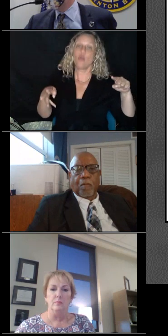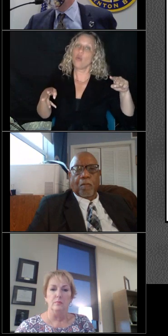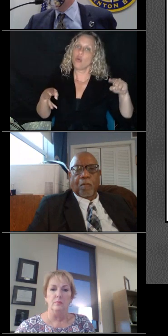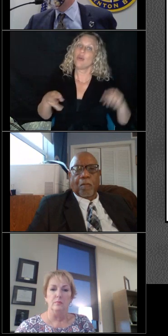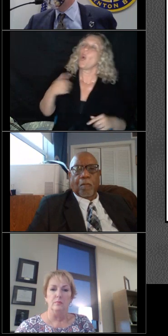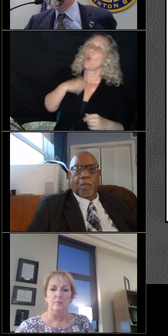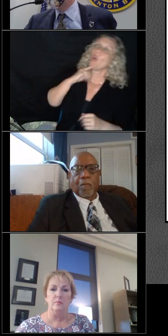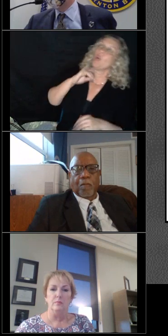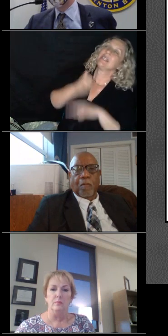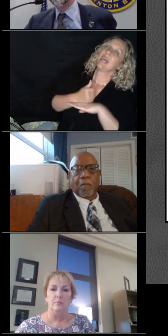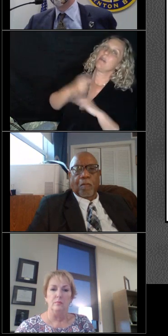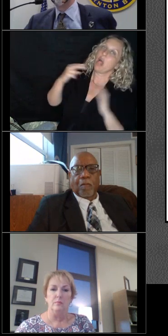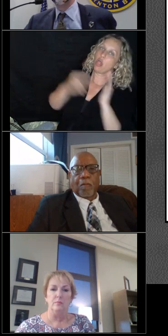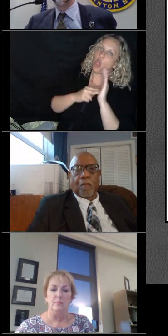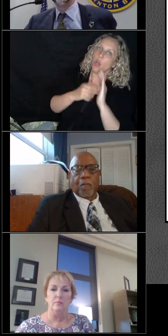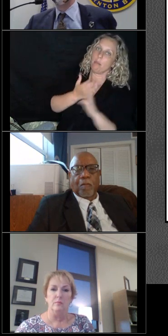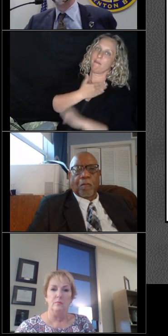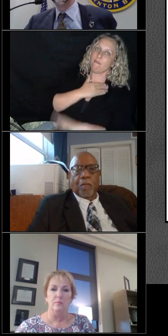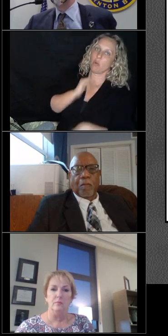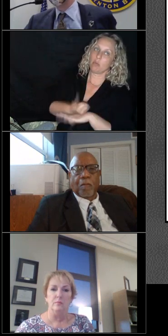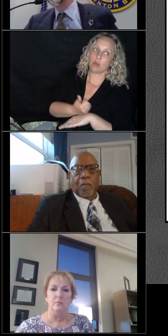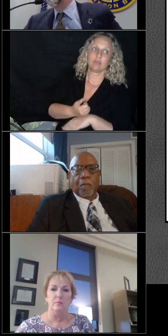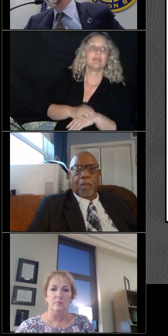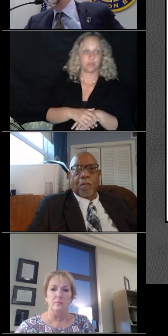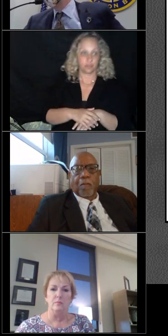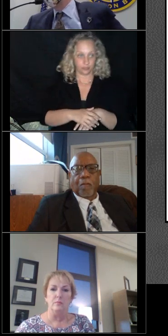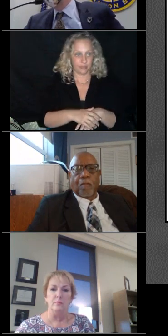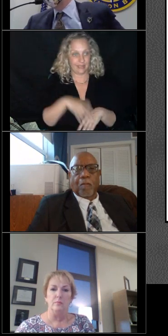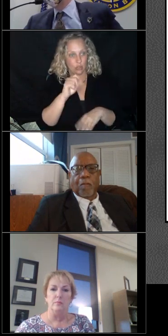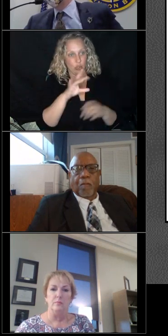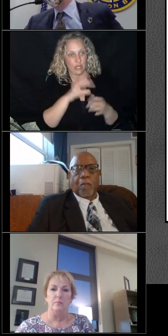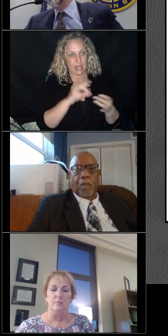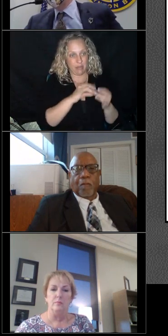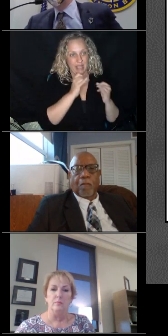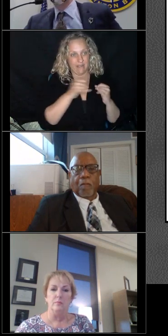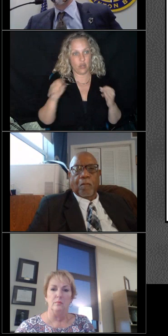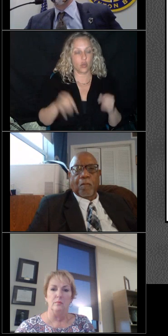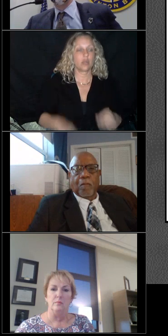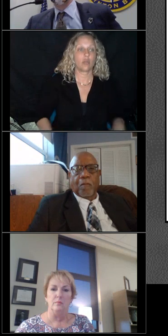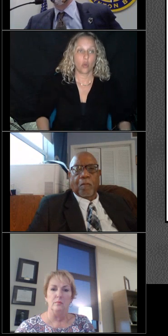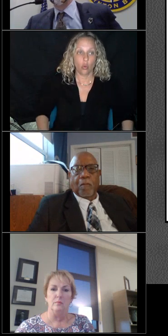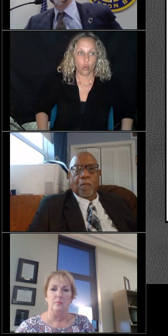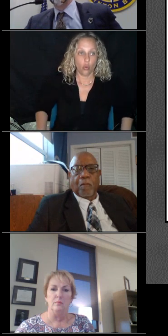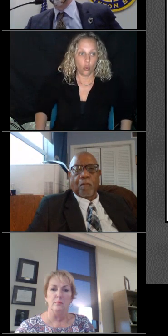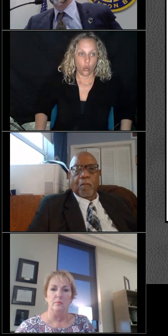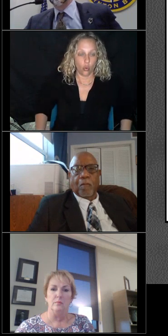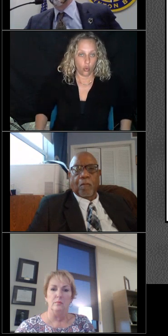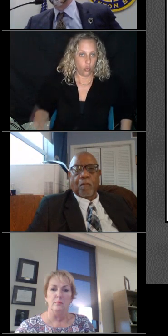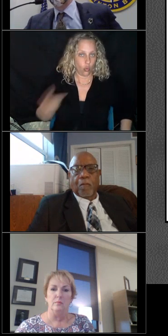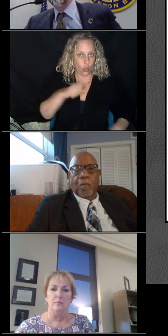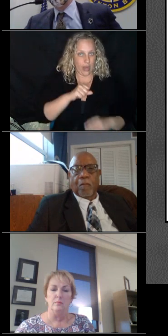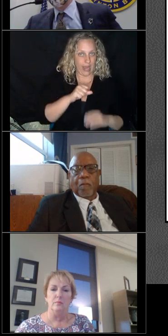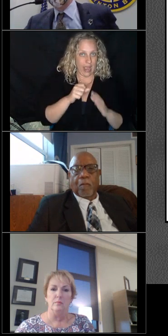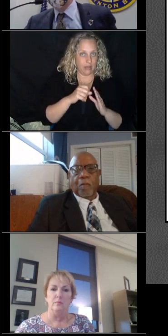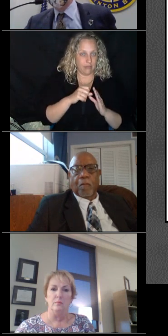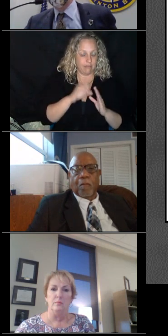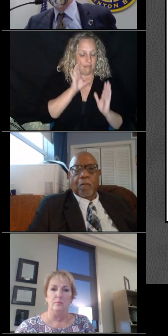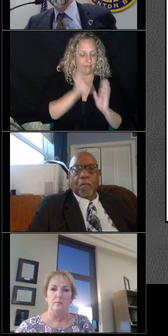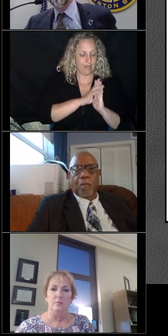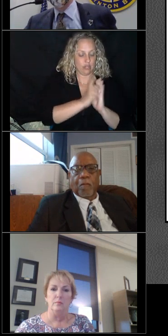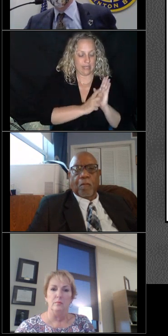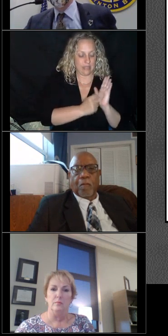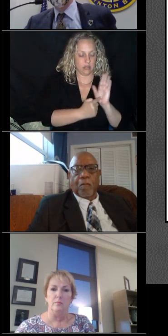at it individually. Okay, and if we. That way you can comment individually. And so we have, do we need it's what I